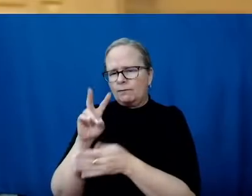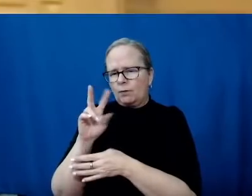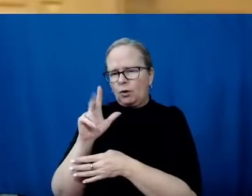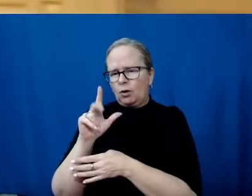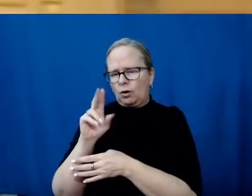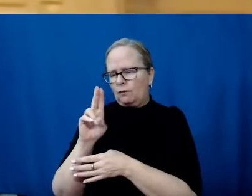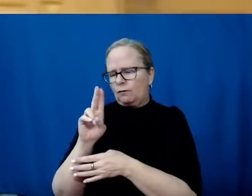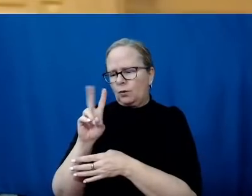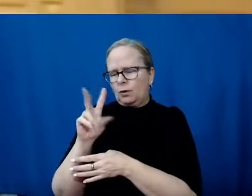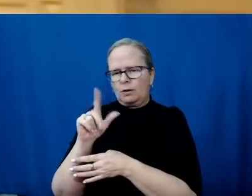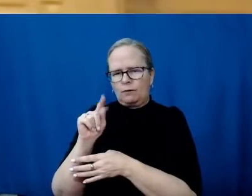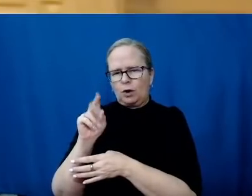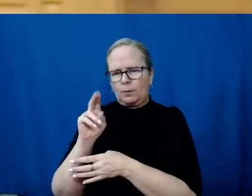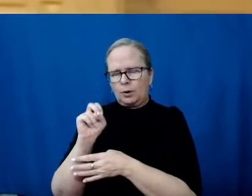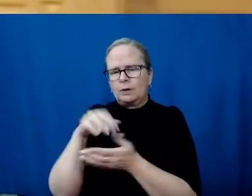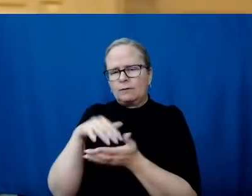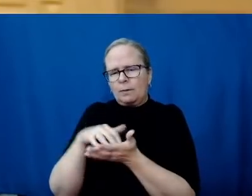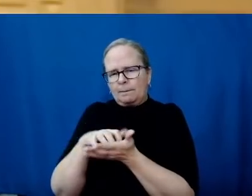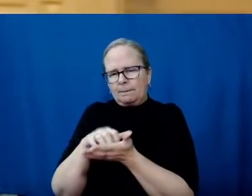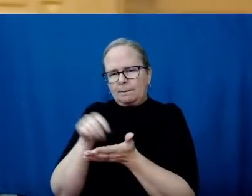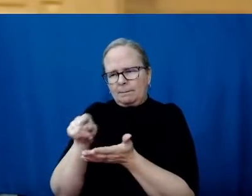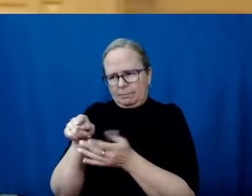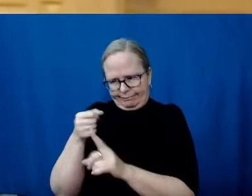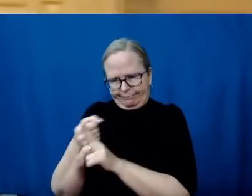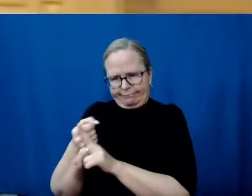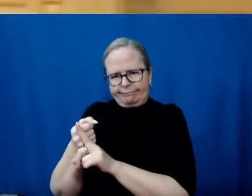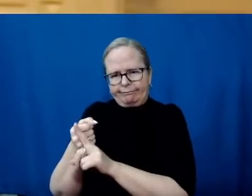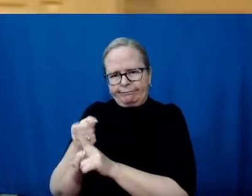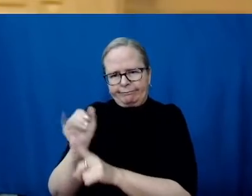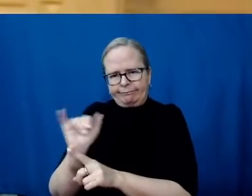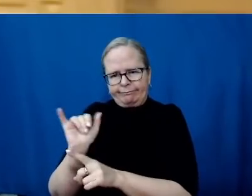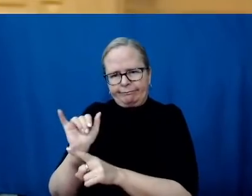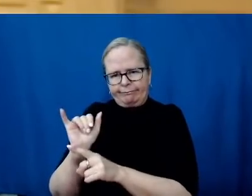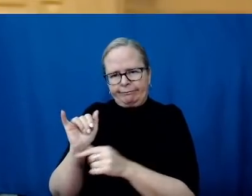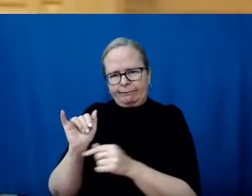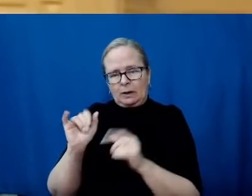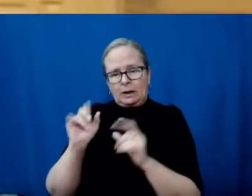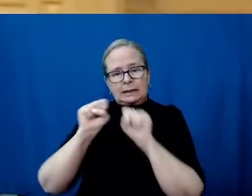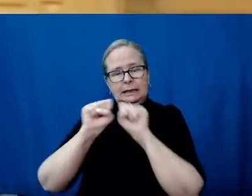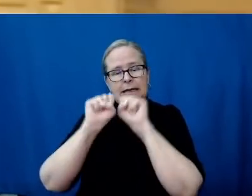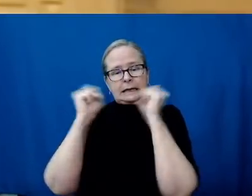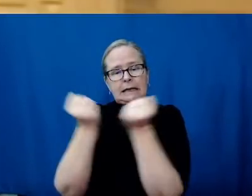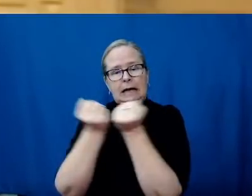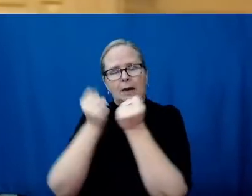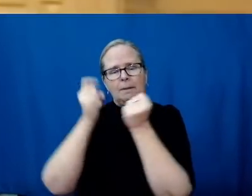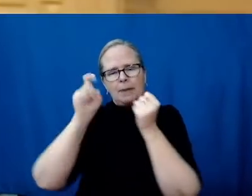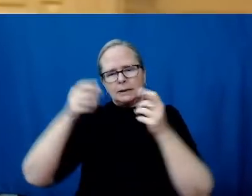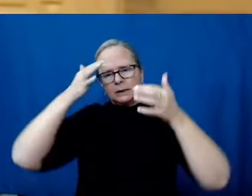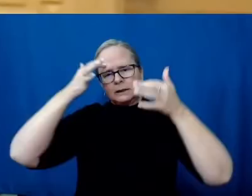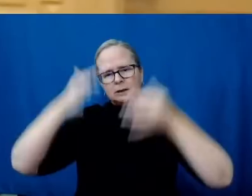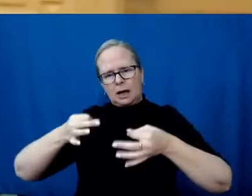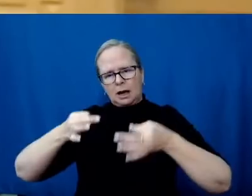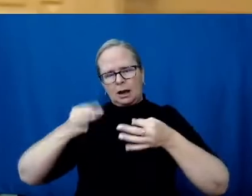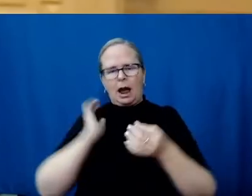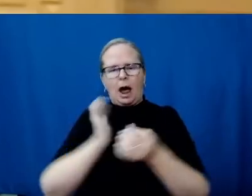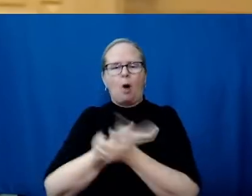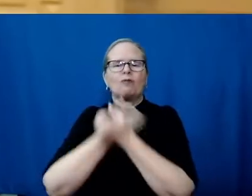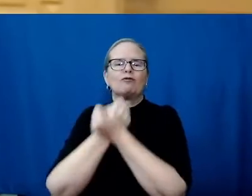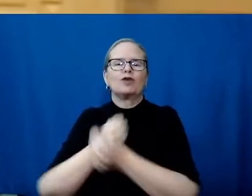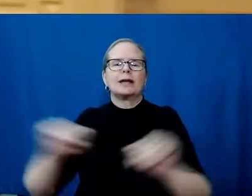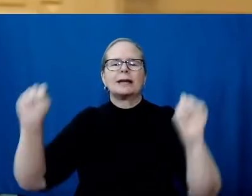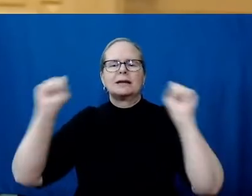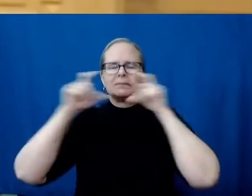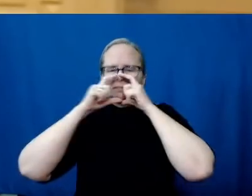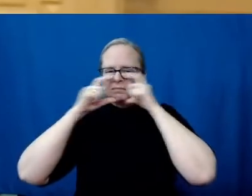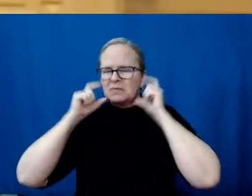that we need the society needs to decide that our freedom to not wear a mask,